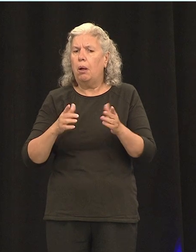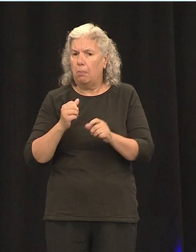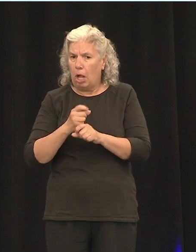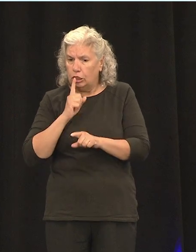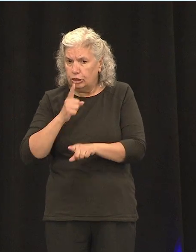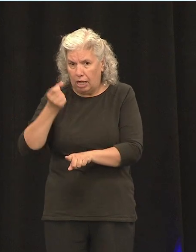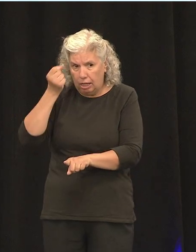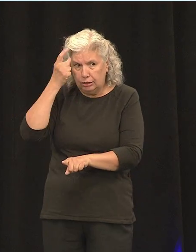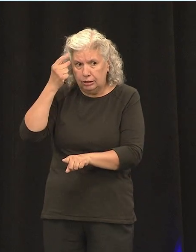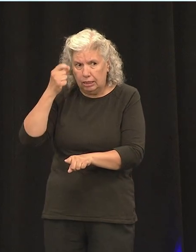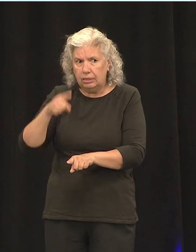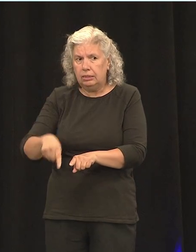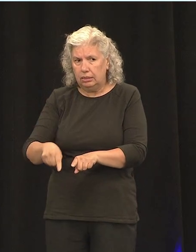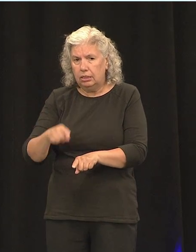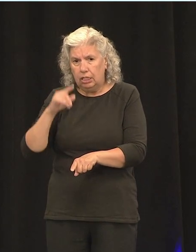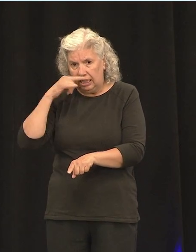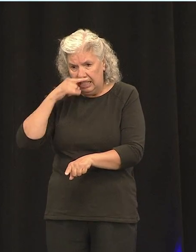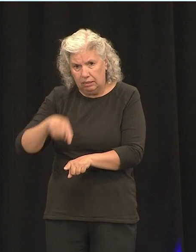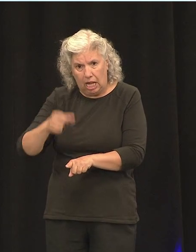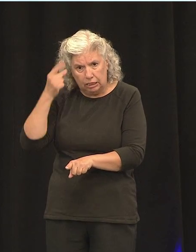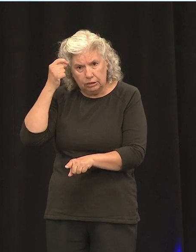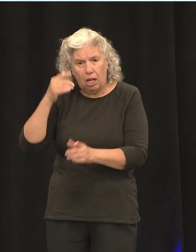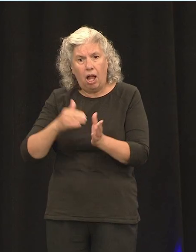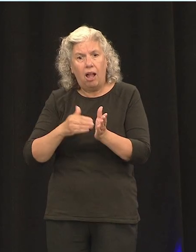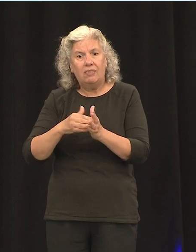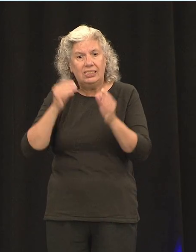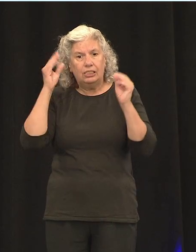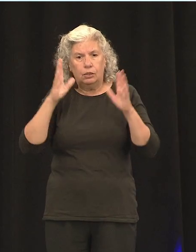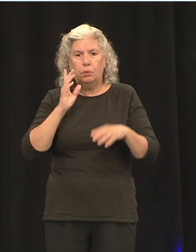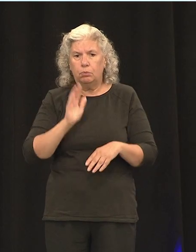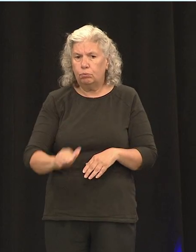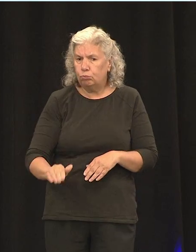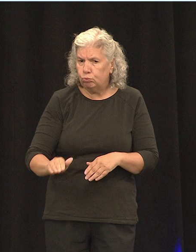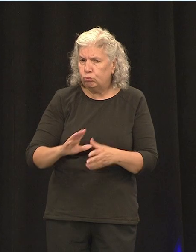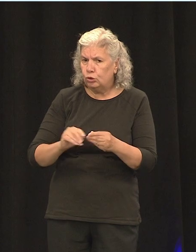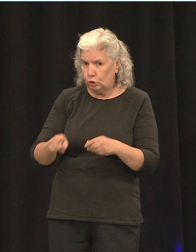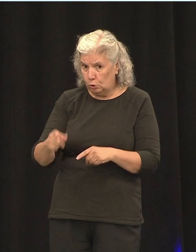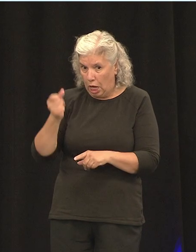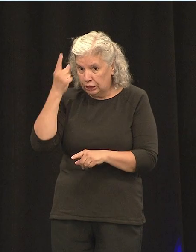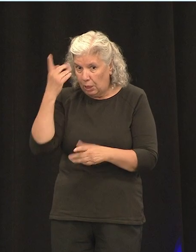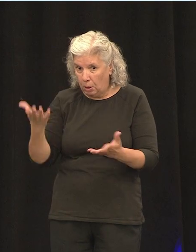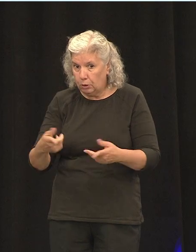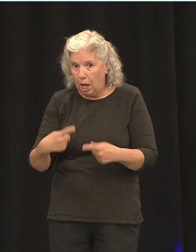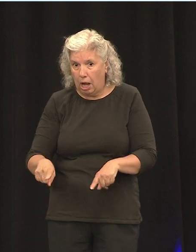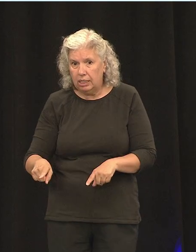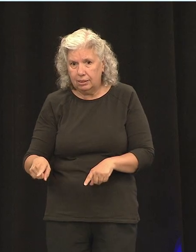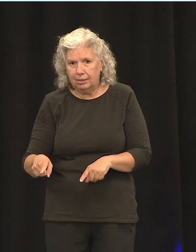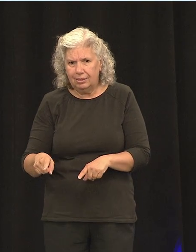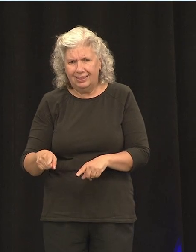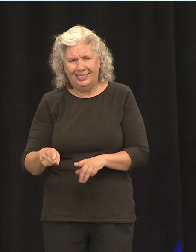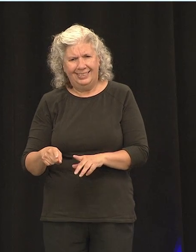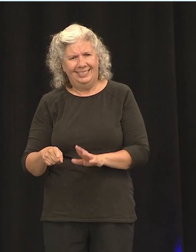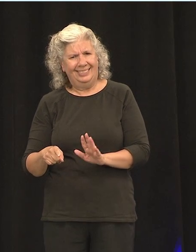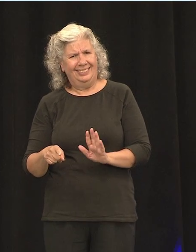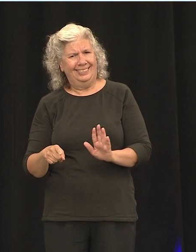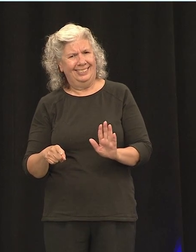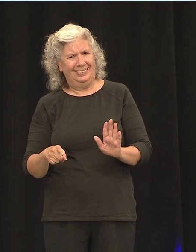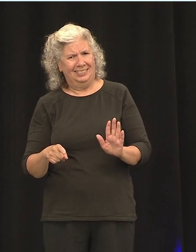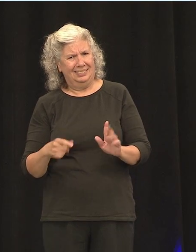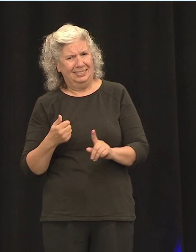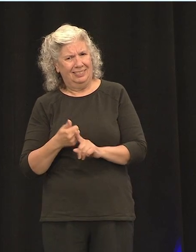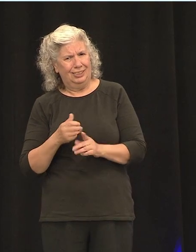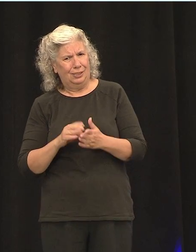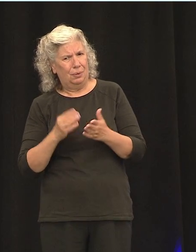students, hey, do you understand what's going on? Well, instead, the students don't know if they've missed something in the classroom.